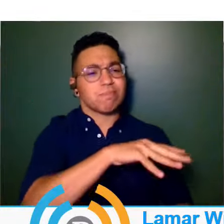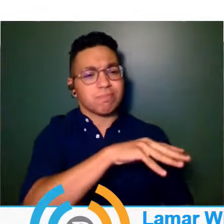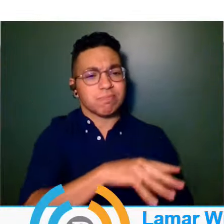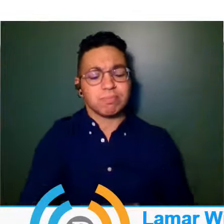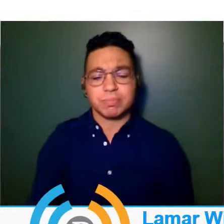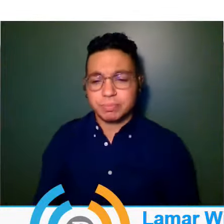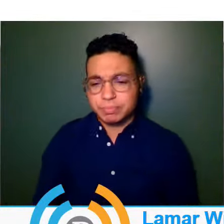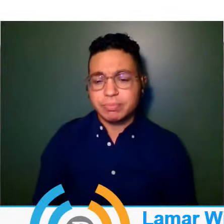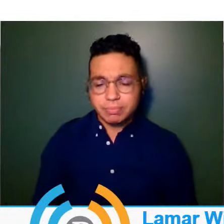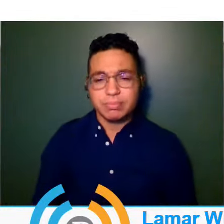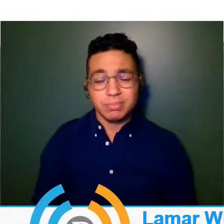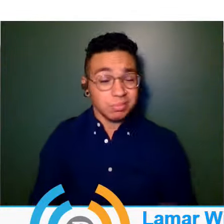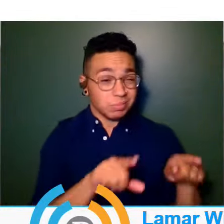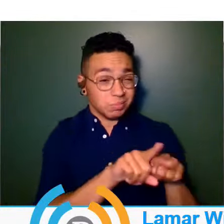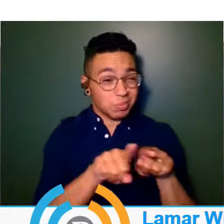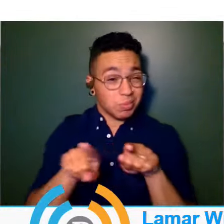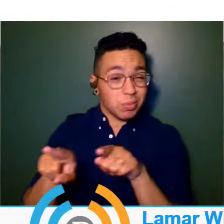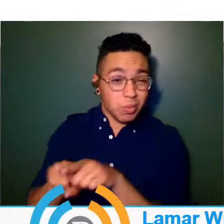in addition to that,